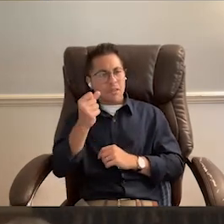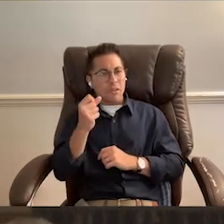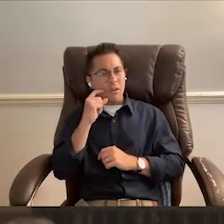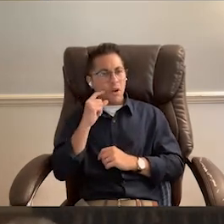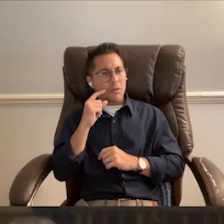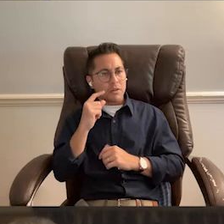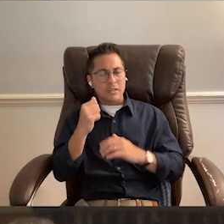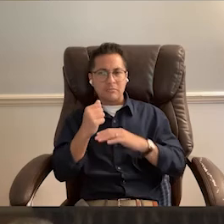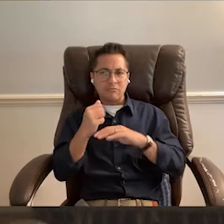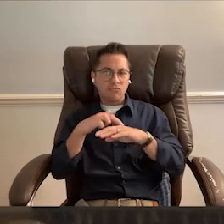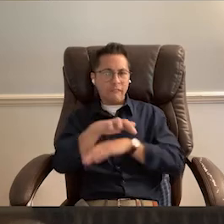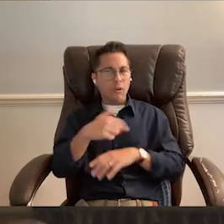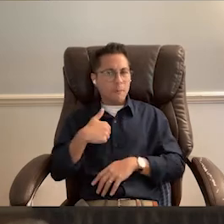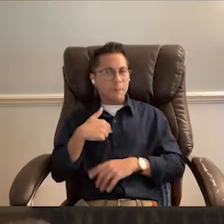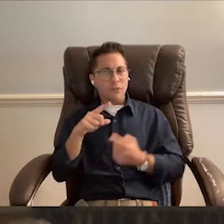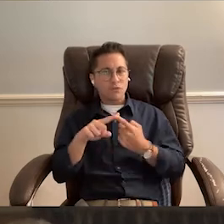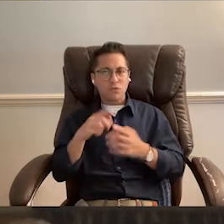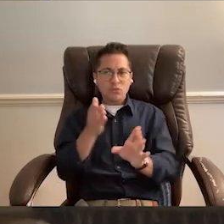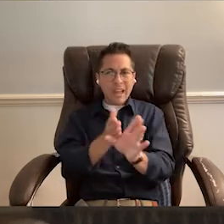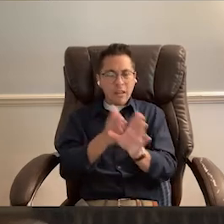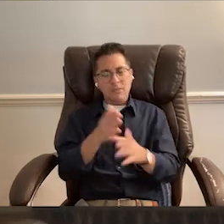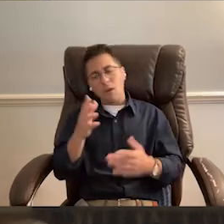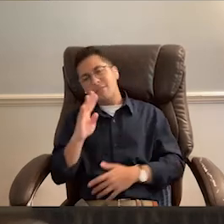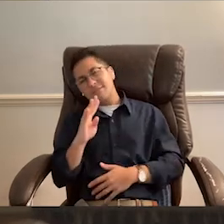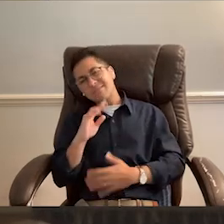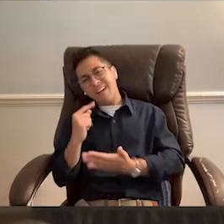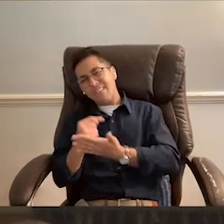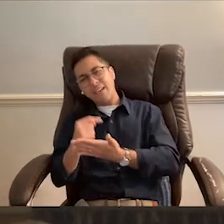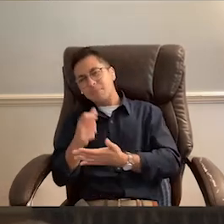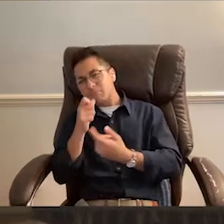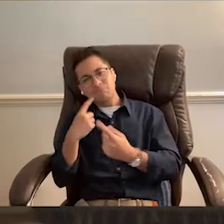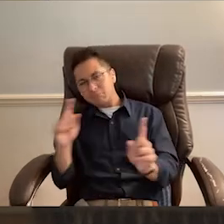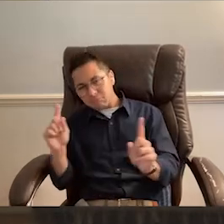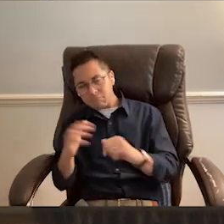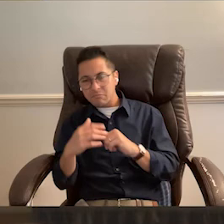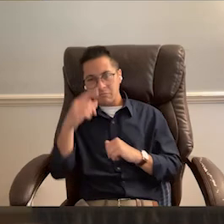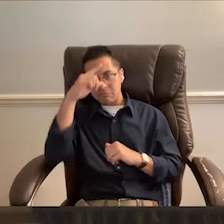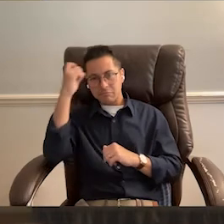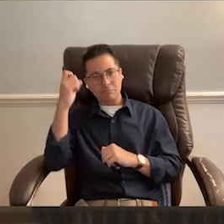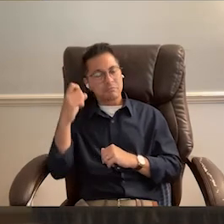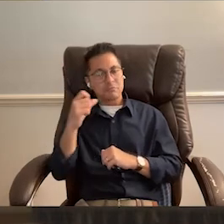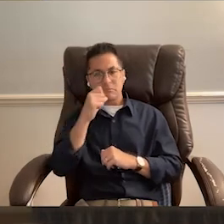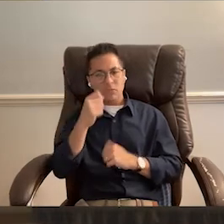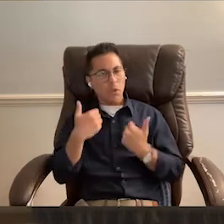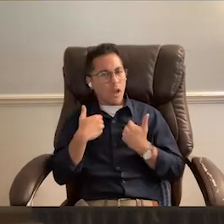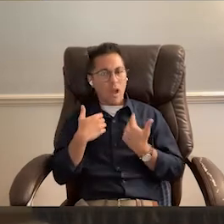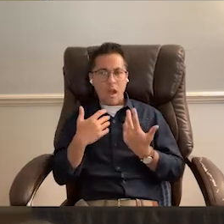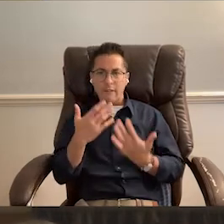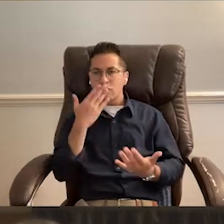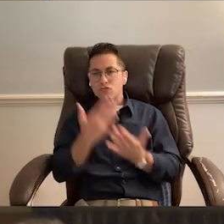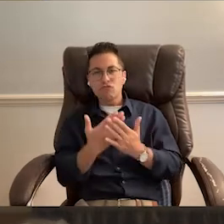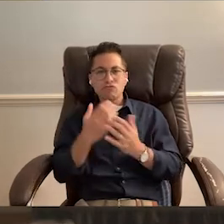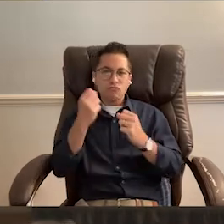do any kind of therapy or anything like that, they immediately just want to send me to a psychiatrist, because they're like, well, the talk therapy's